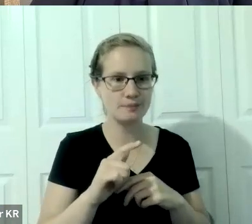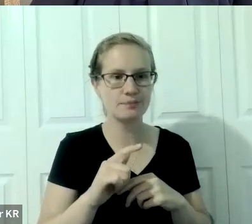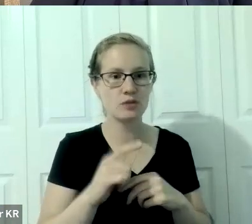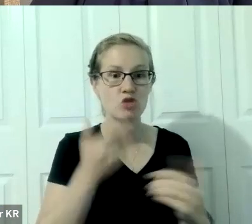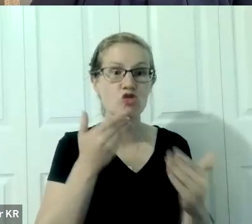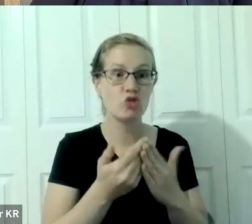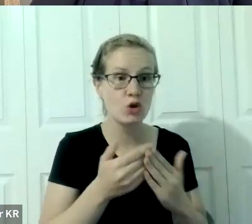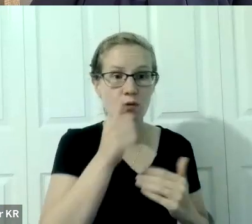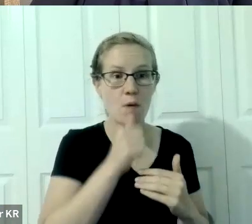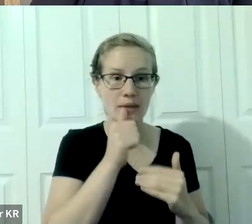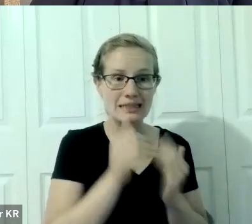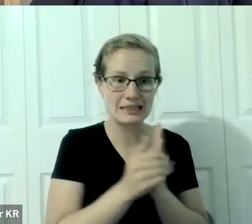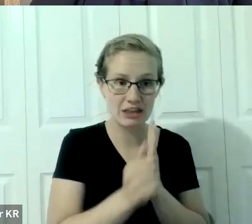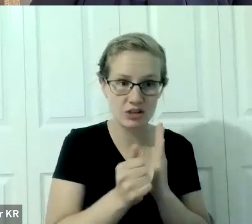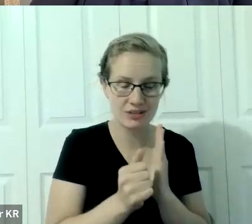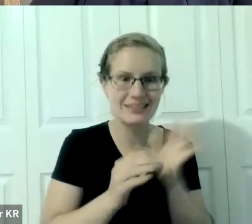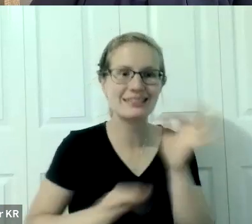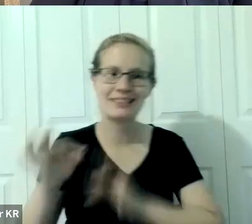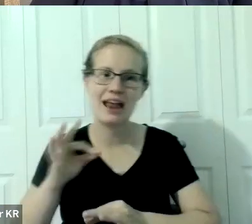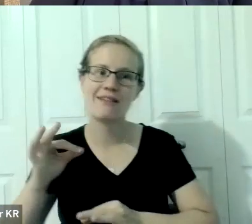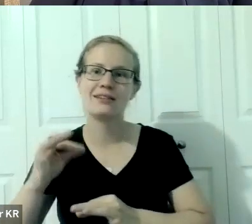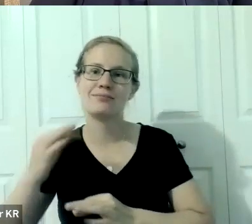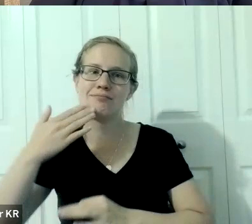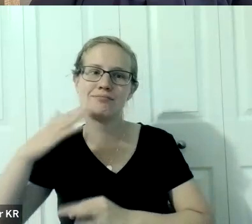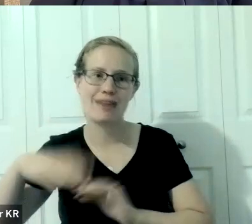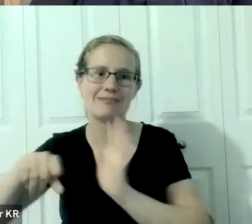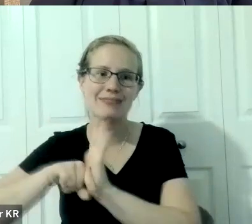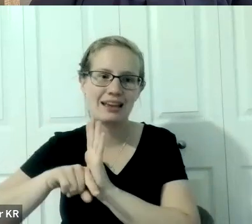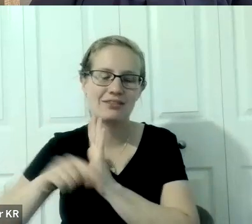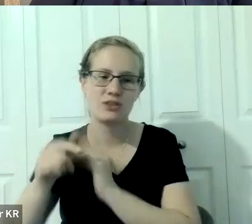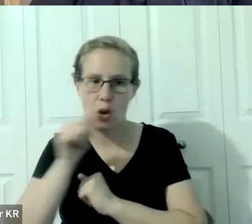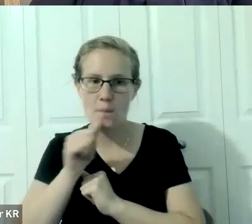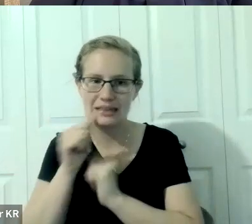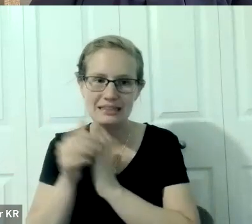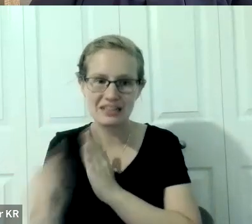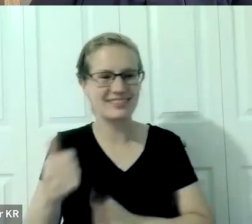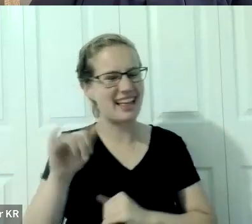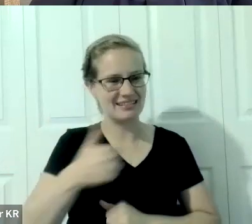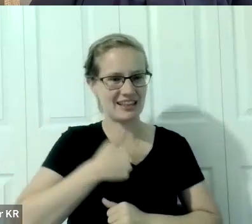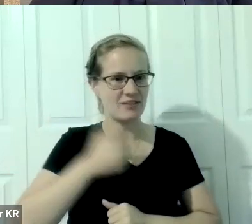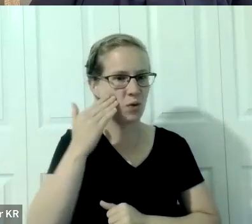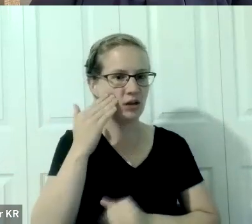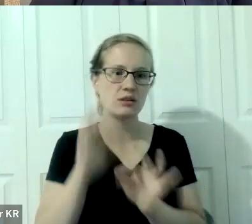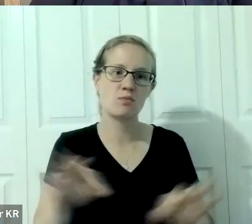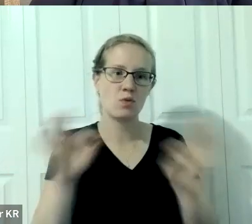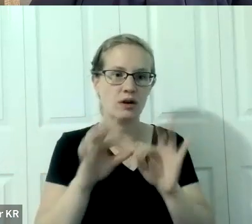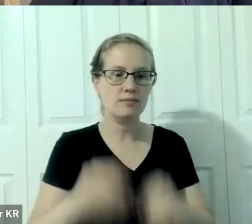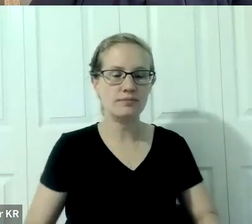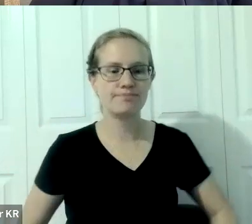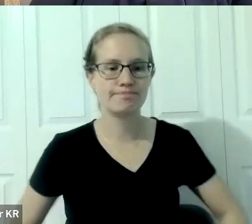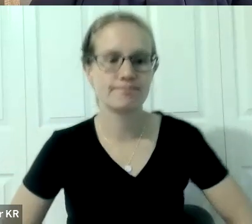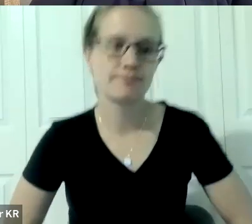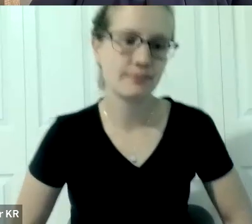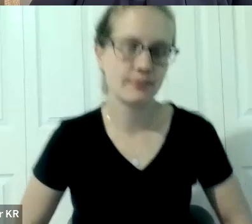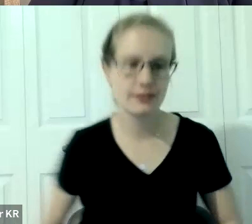good coping skills instead of the negative ones, that self-awareness is important. Yeah, and one of the things